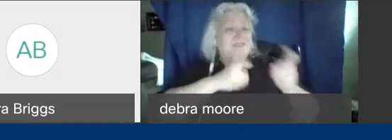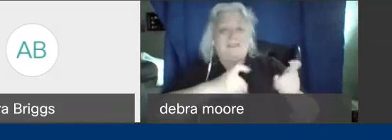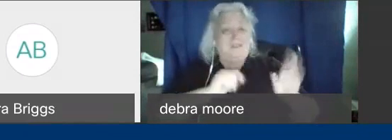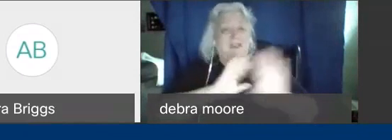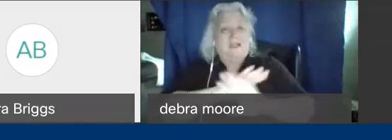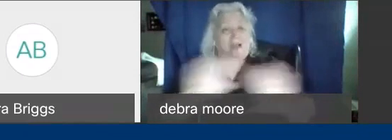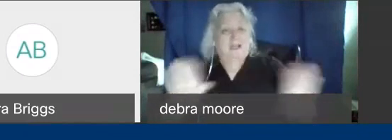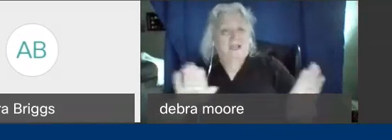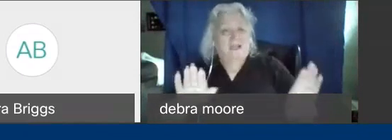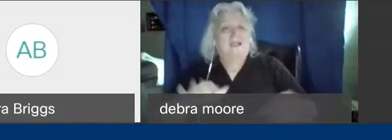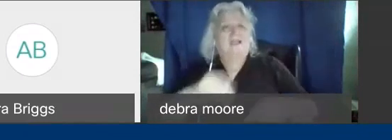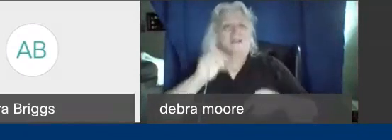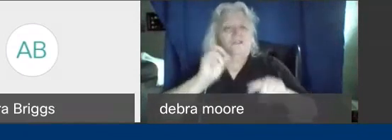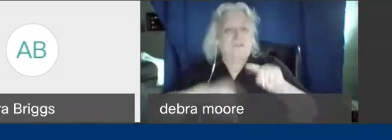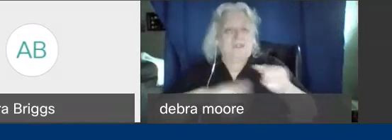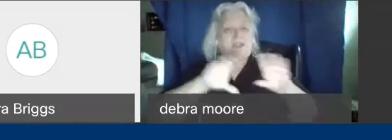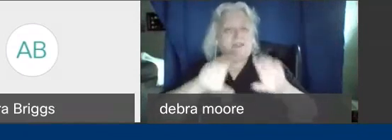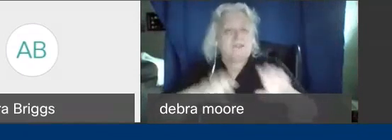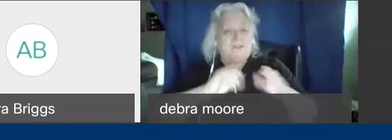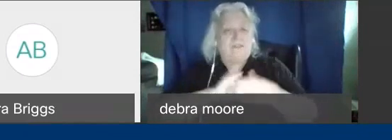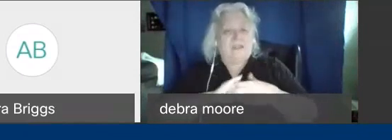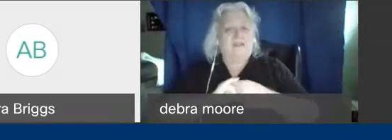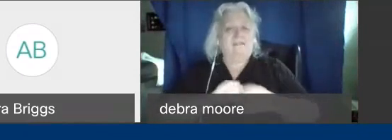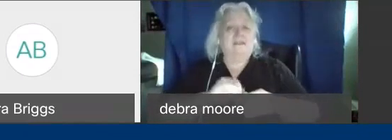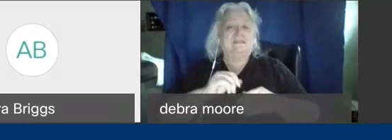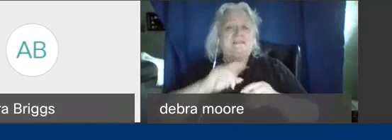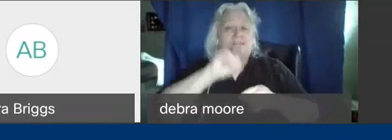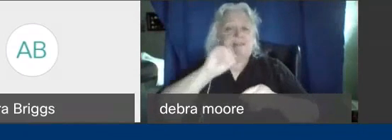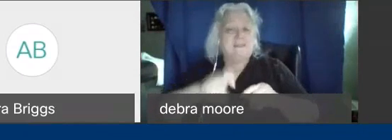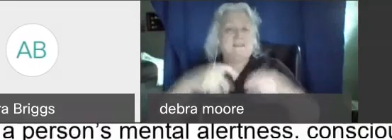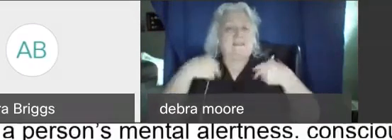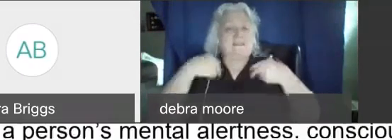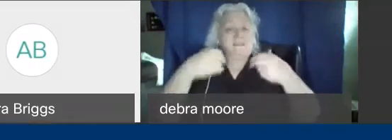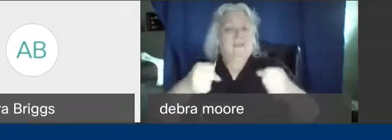in the Texas Health and Safety Code.